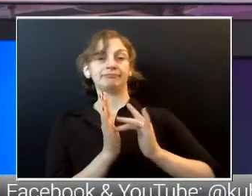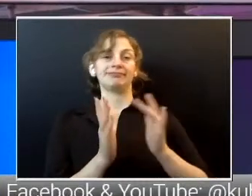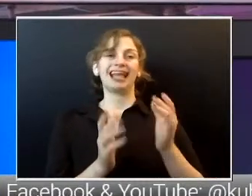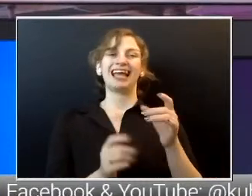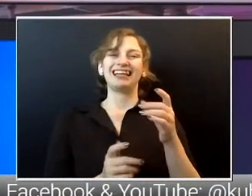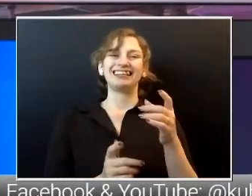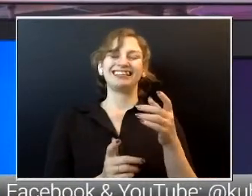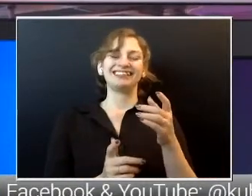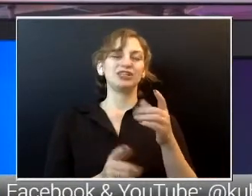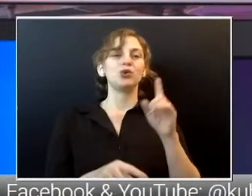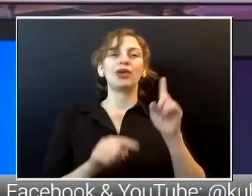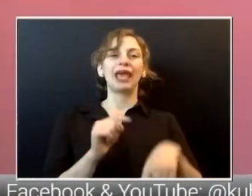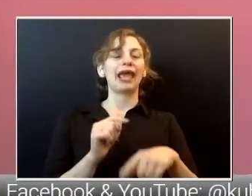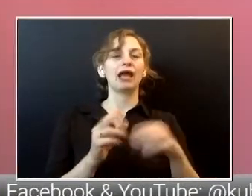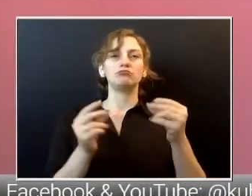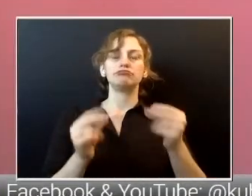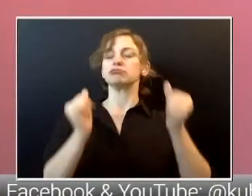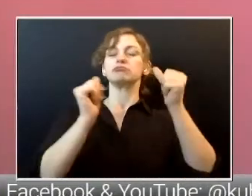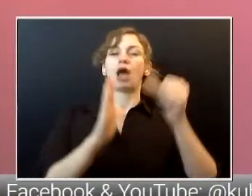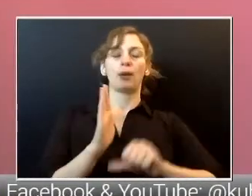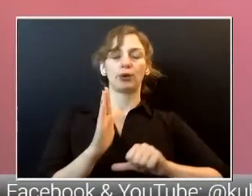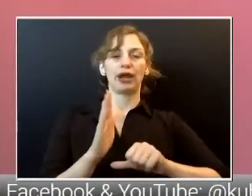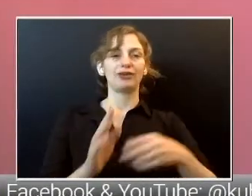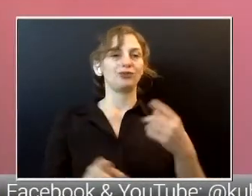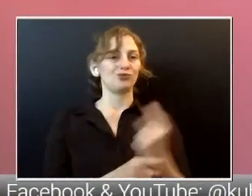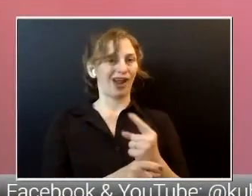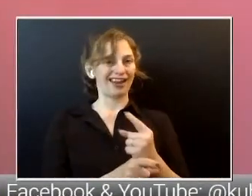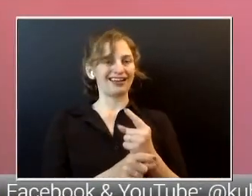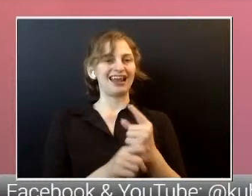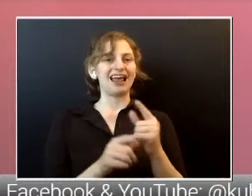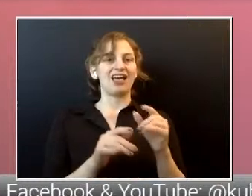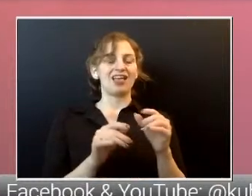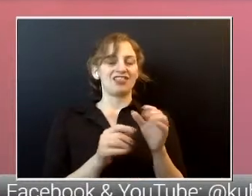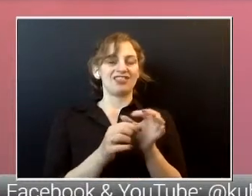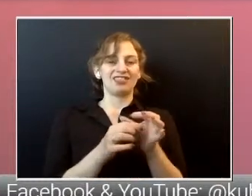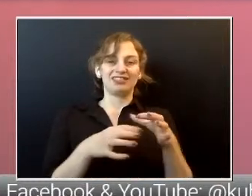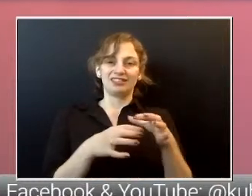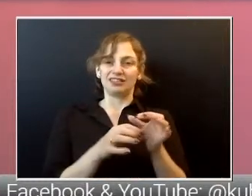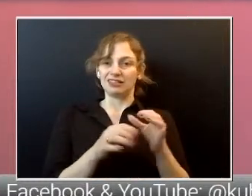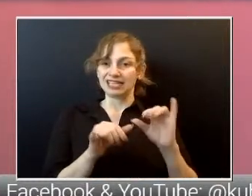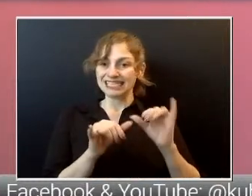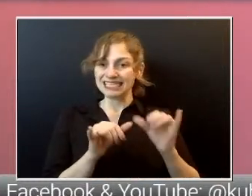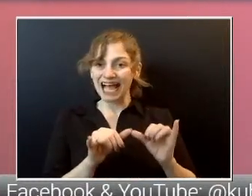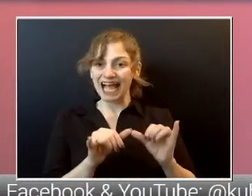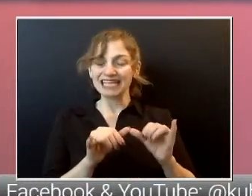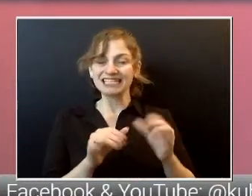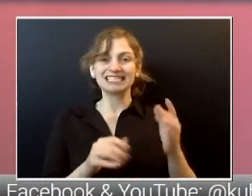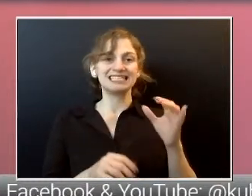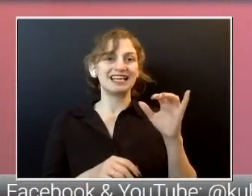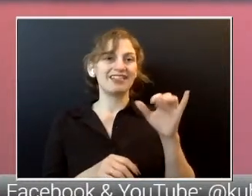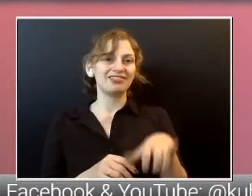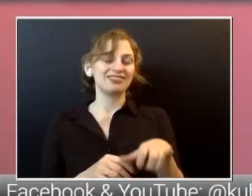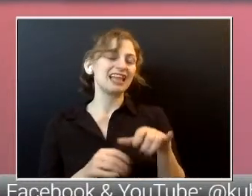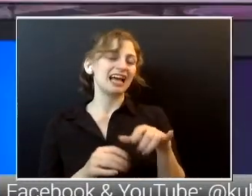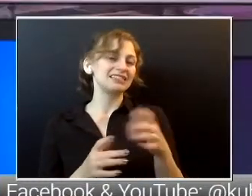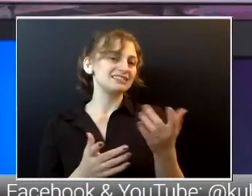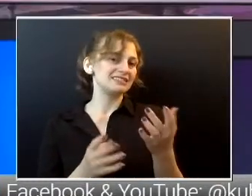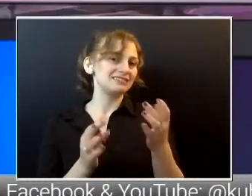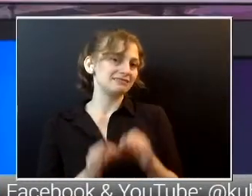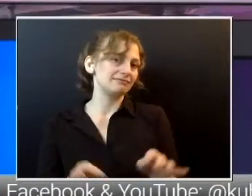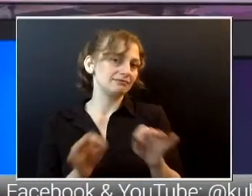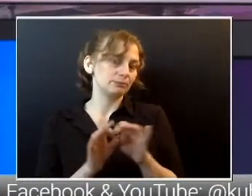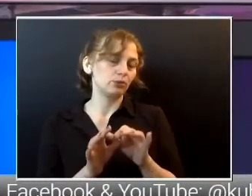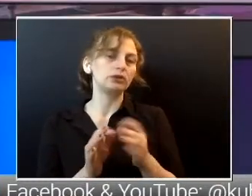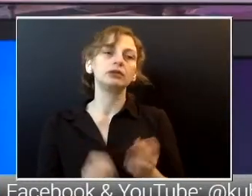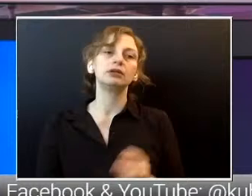the size component, that affects the risk of having a dissection, which is what Cindy had. And do you remember what